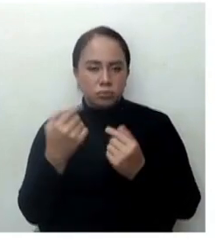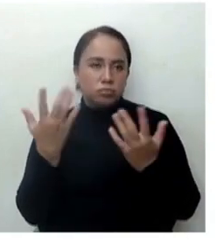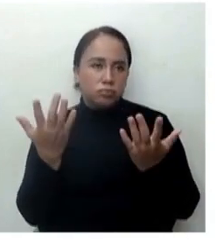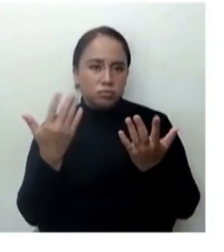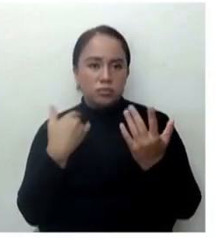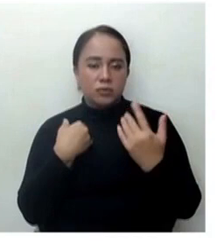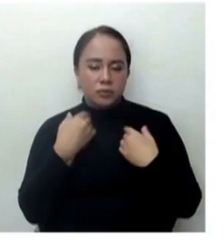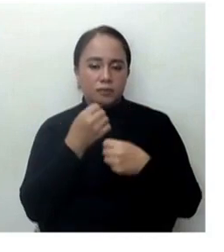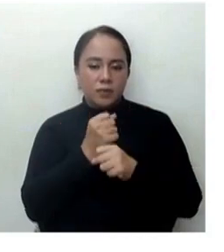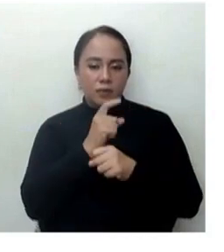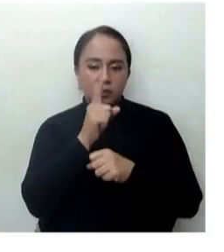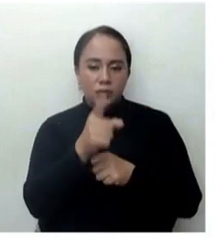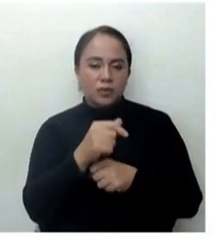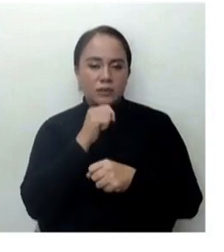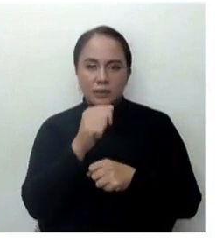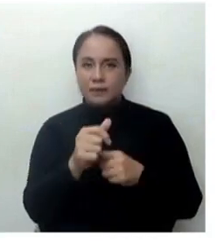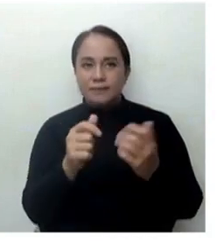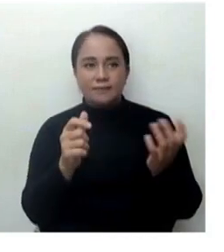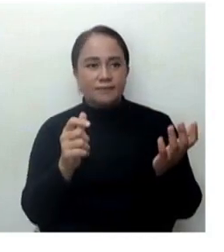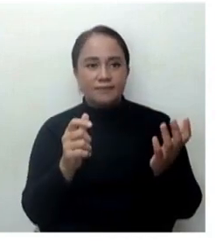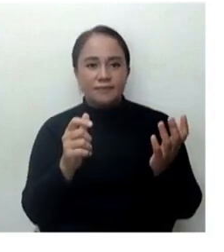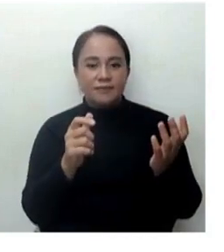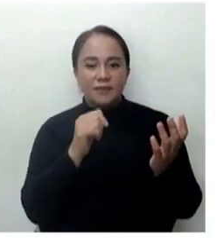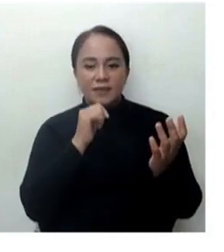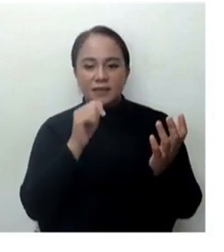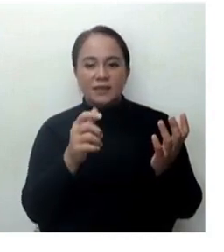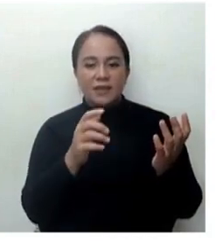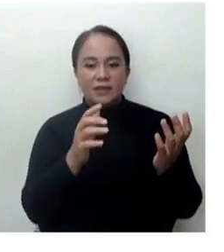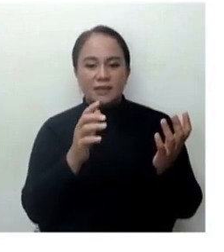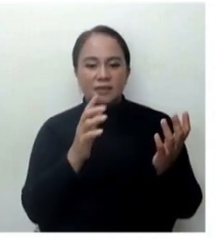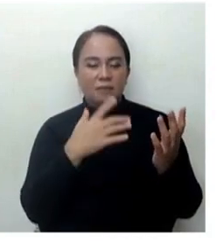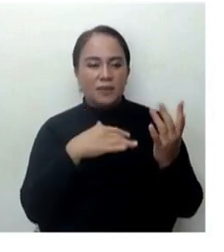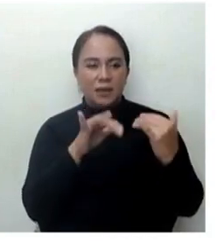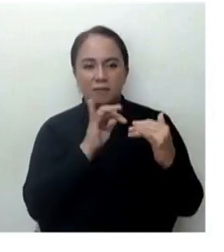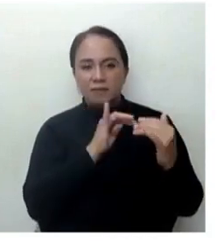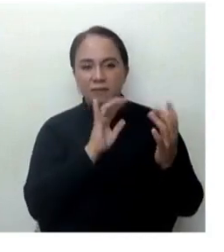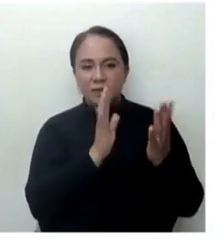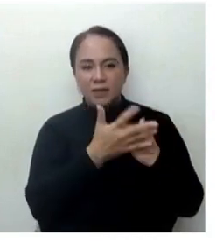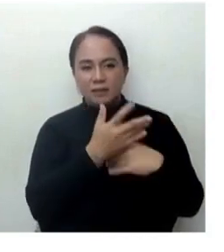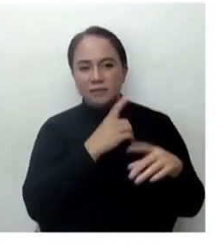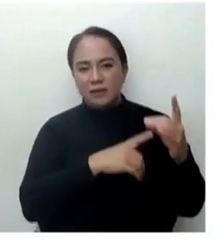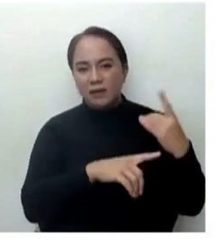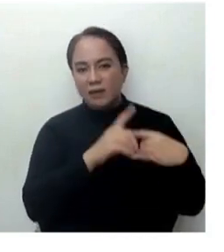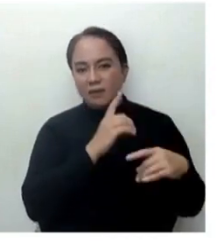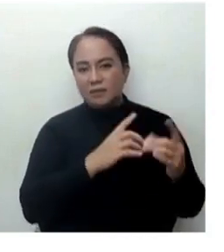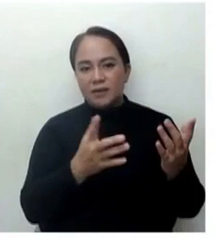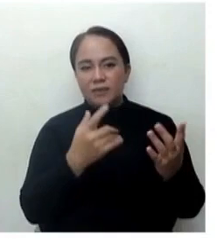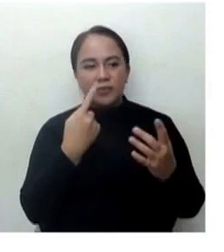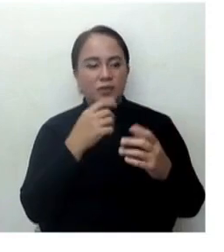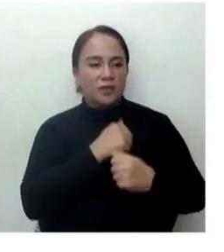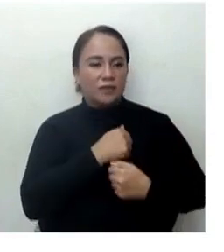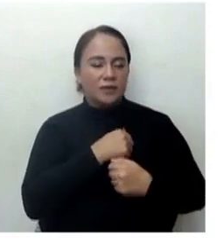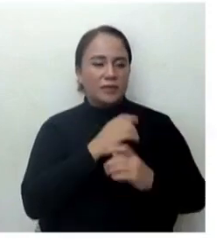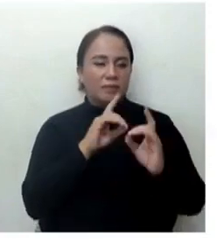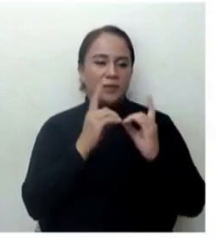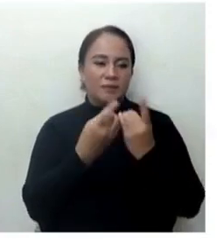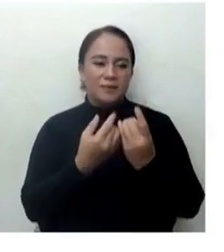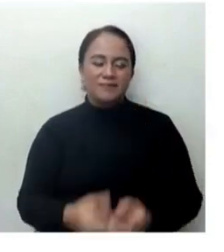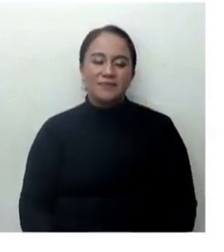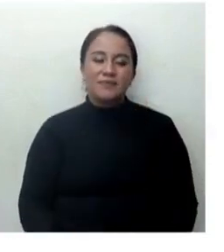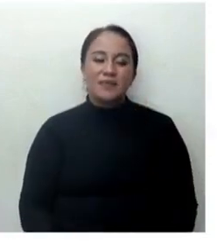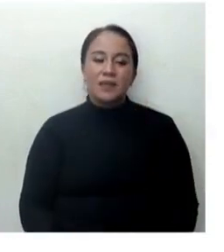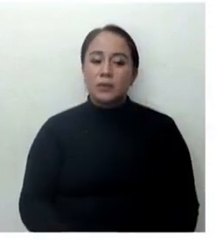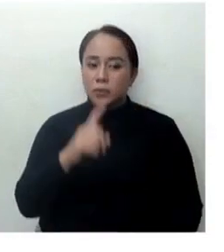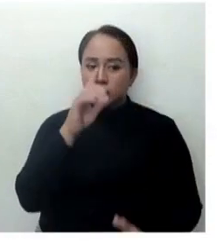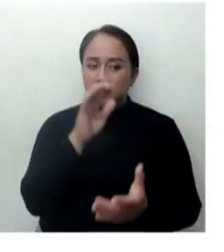that it will not, all of these things will not become theatrical for the Armed Forces of the Philippines and the Defense Department. Okay, Attorney De Leon, do you believe you